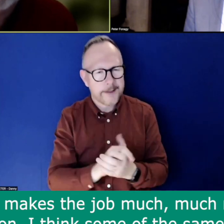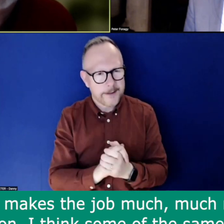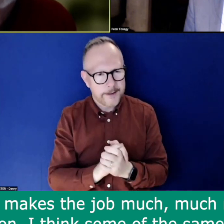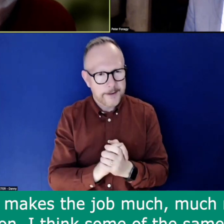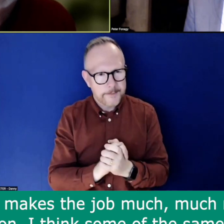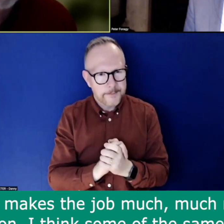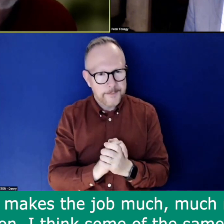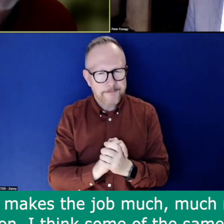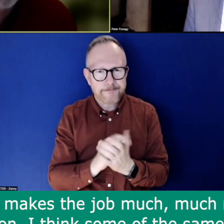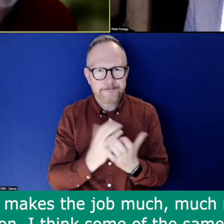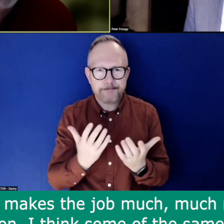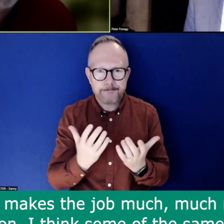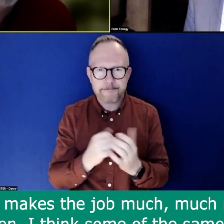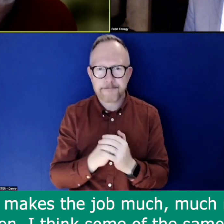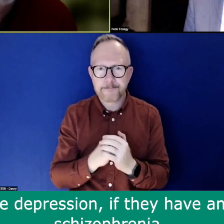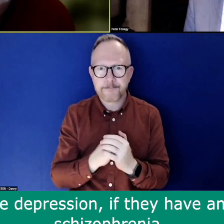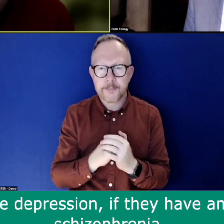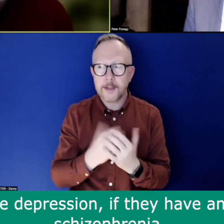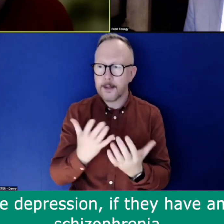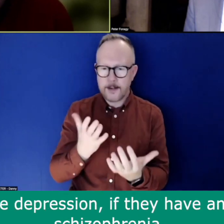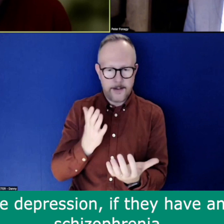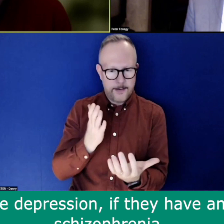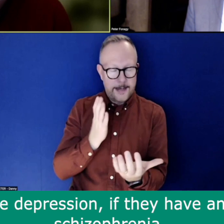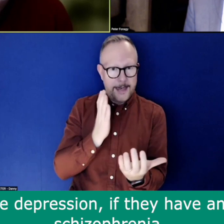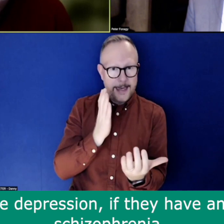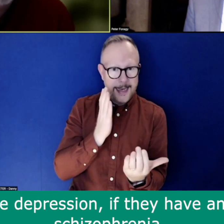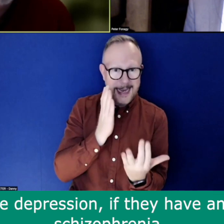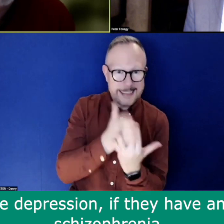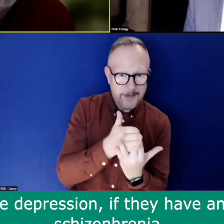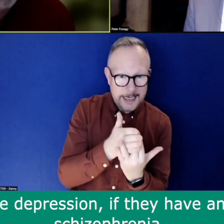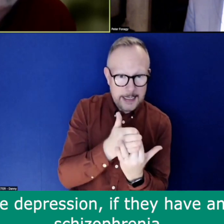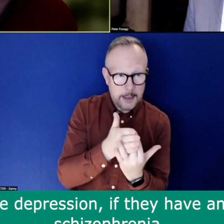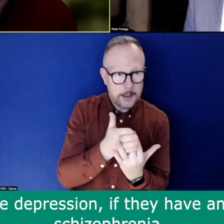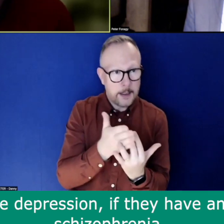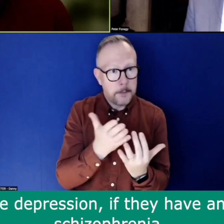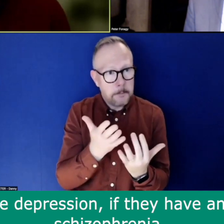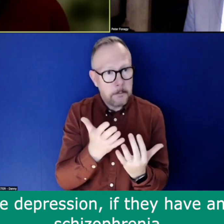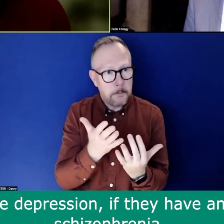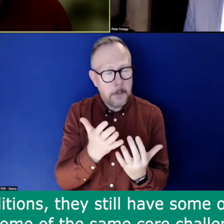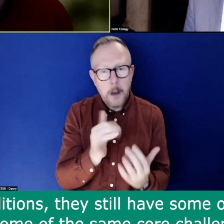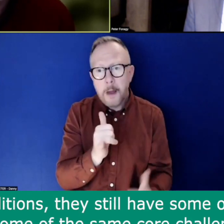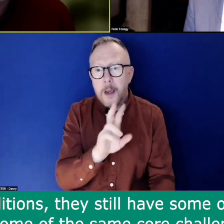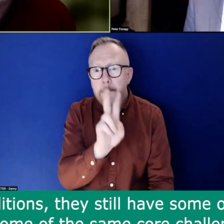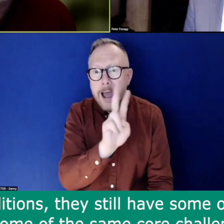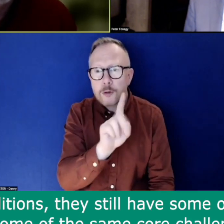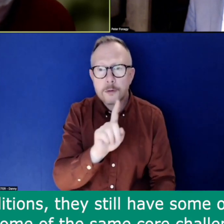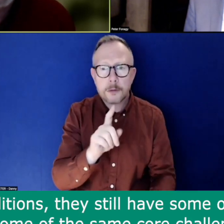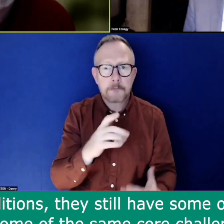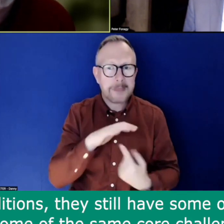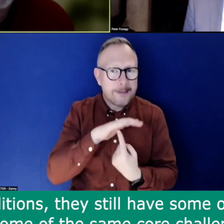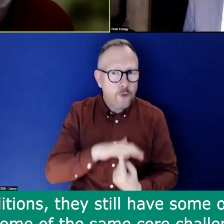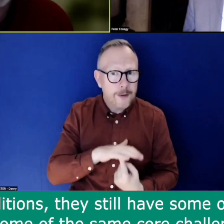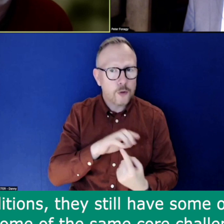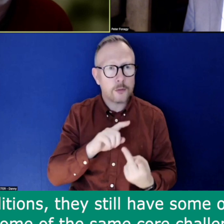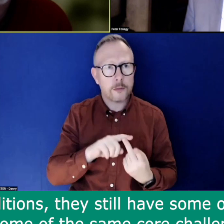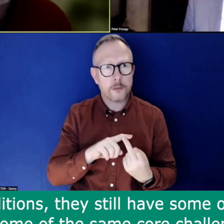I think some of the same principles still apply. You know, people, if they have depression, if they have anxiety, if they have schizophrenia, if they have other conditions, they still